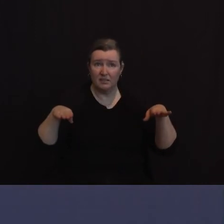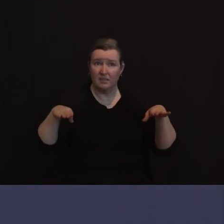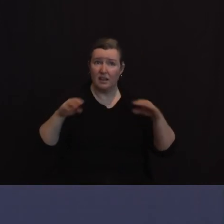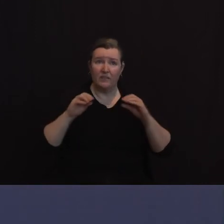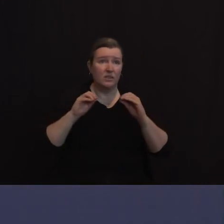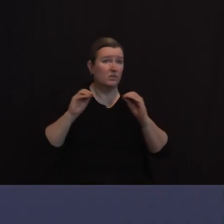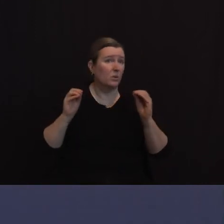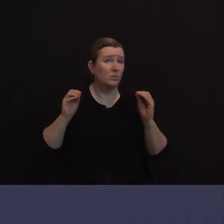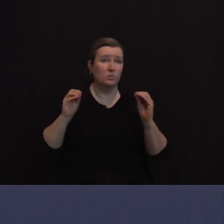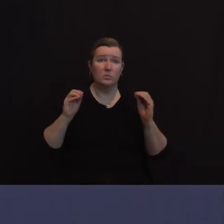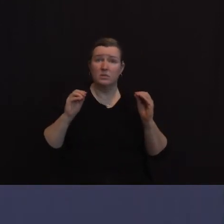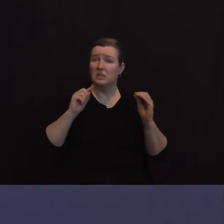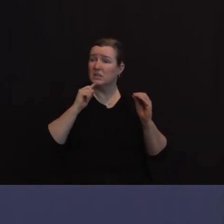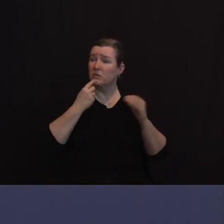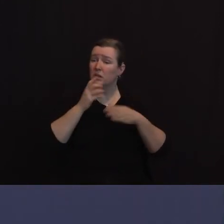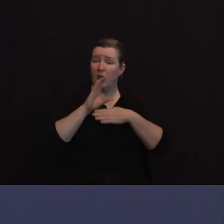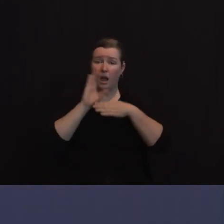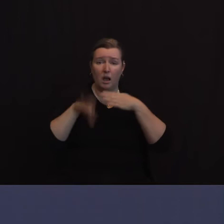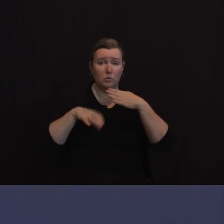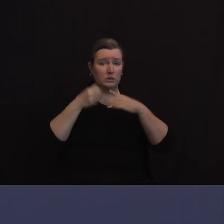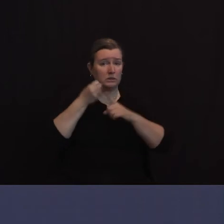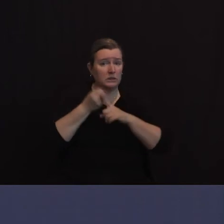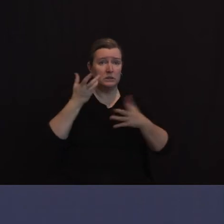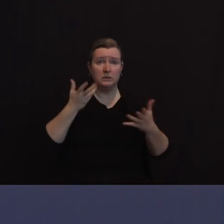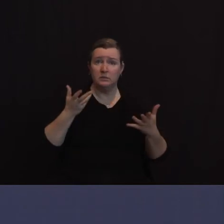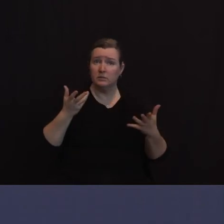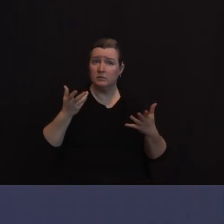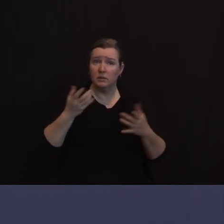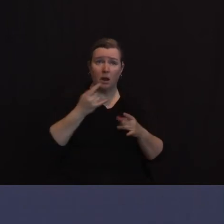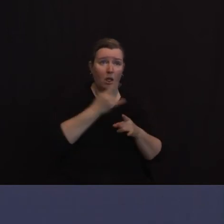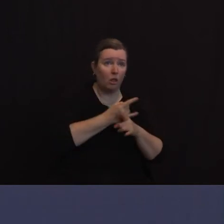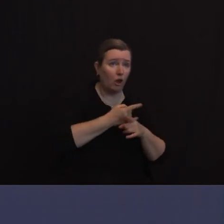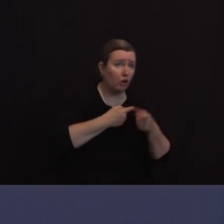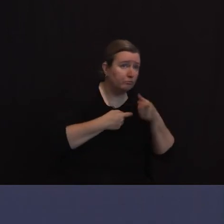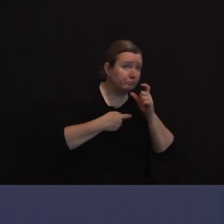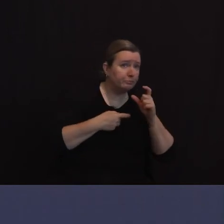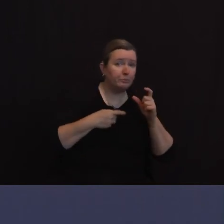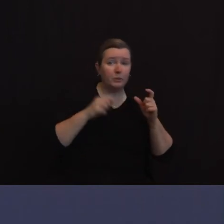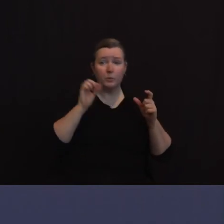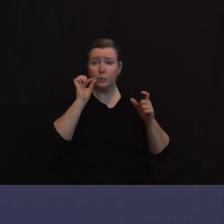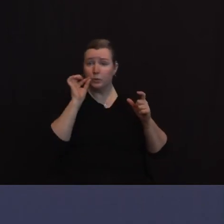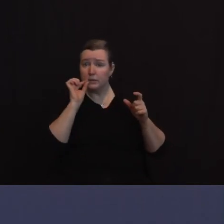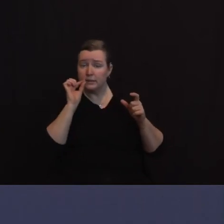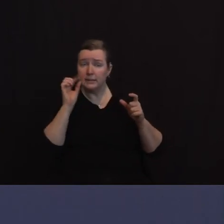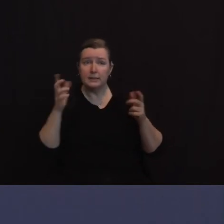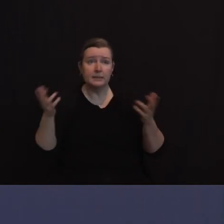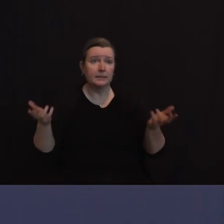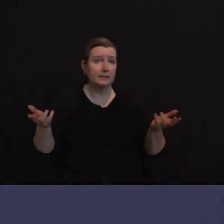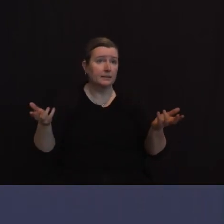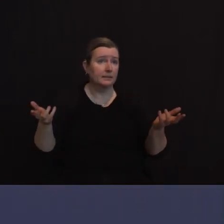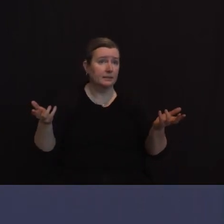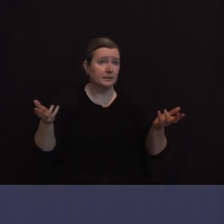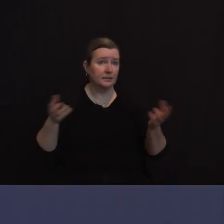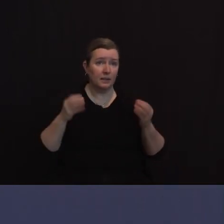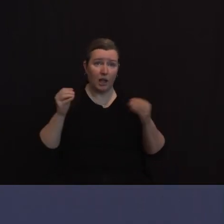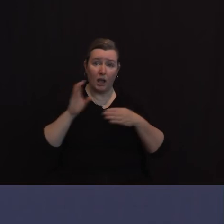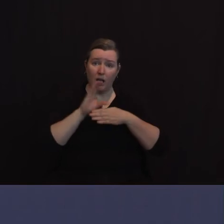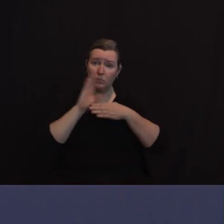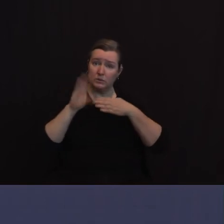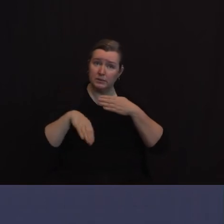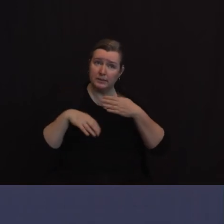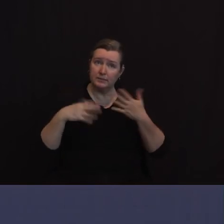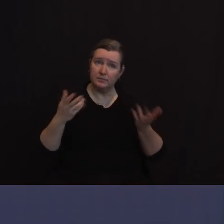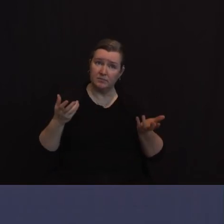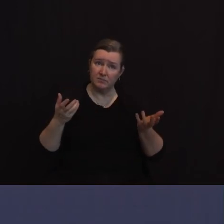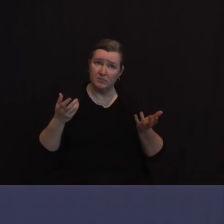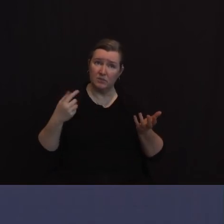something, such as drinking alcohol, maybe smoking pot, in a sense, aren't we really kind of encouraging them to